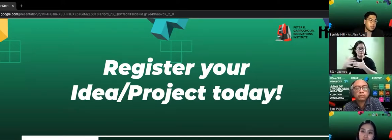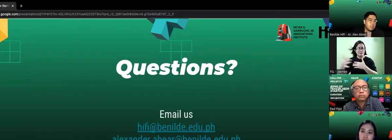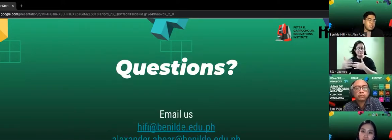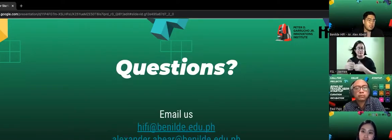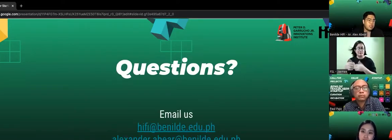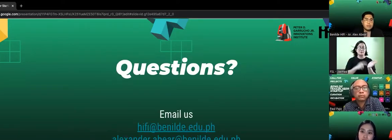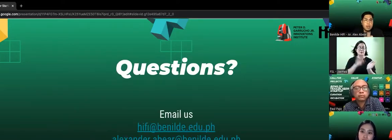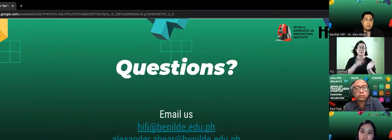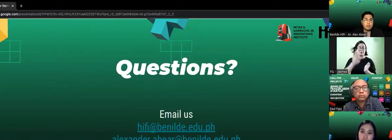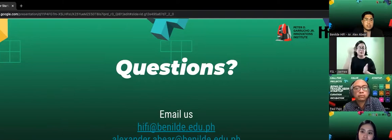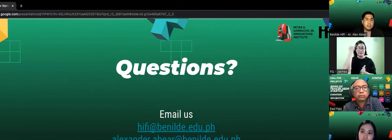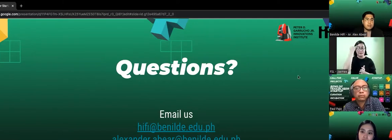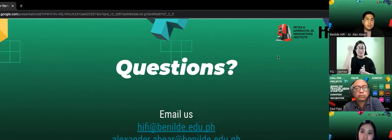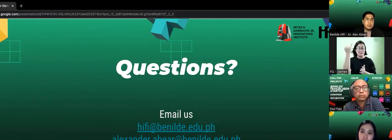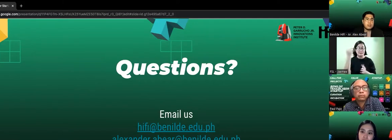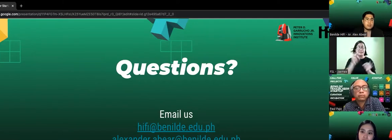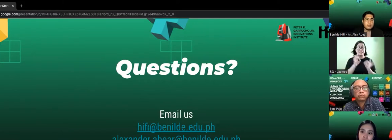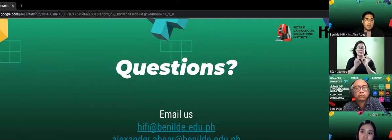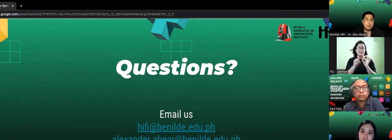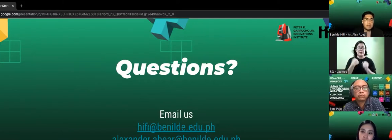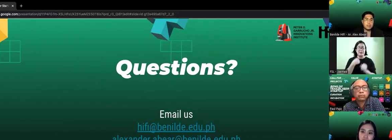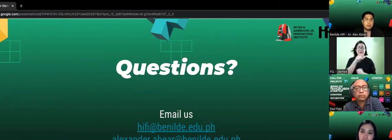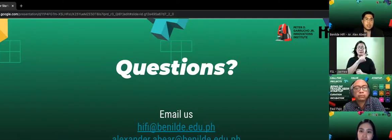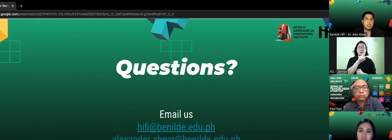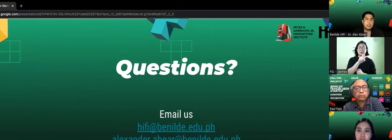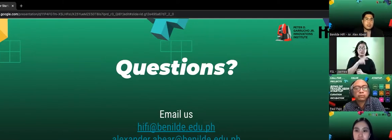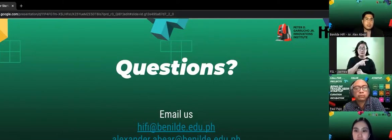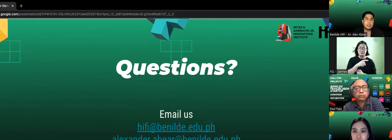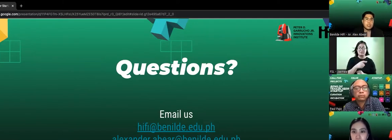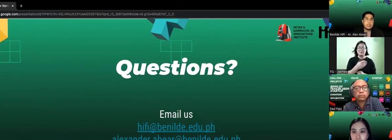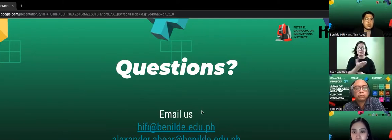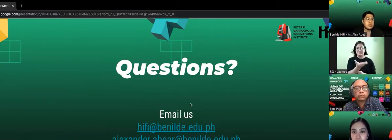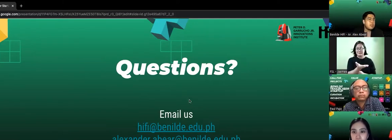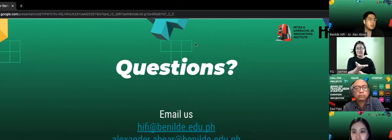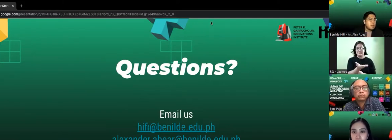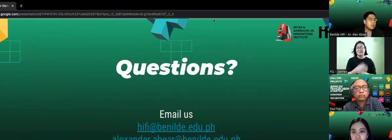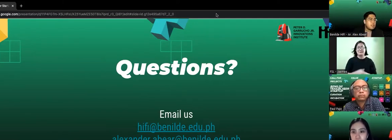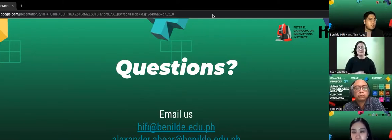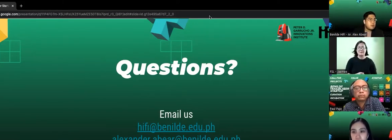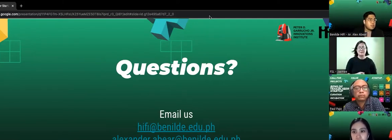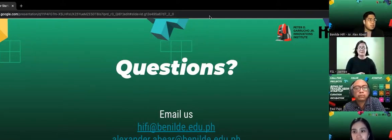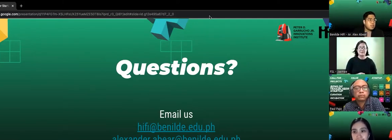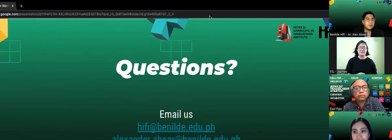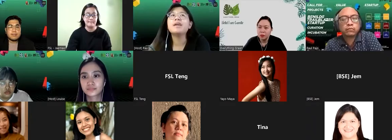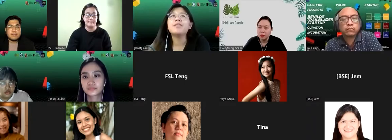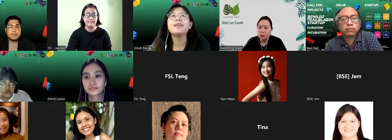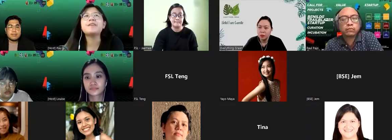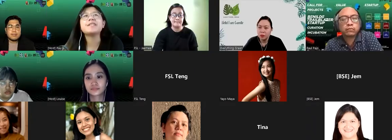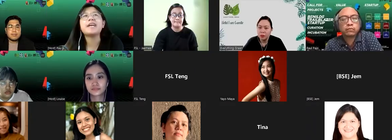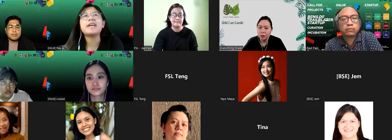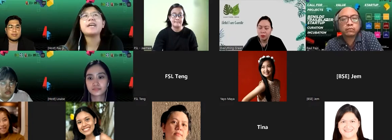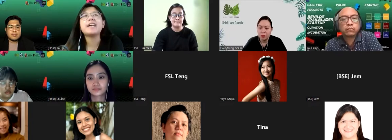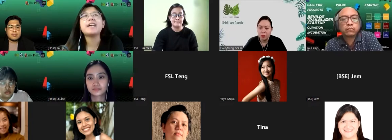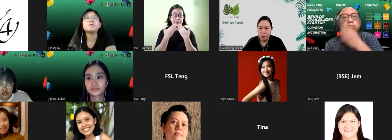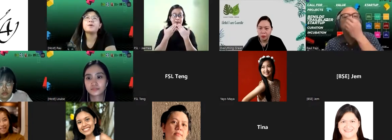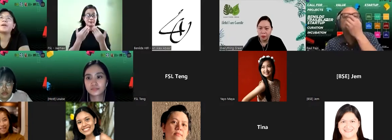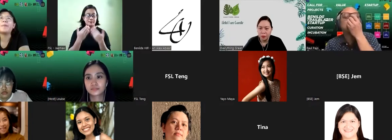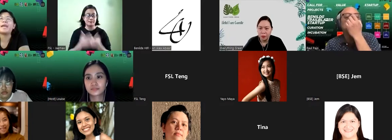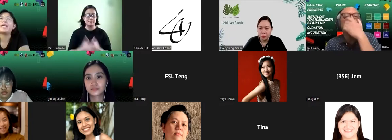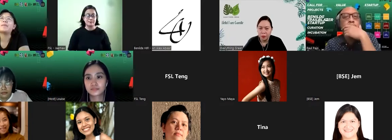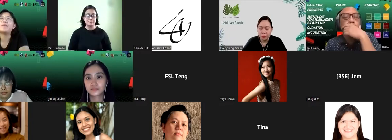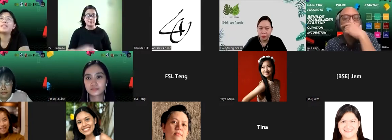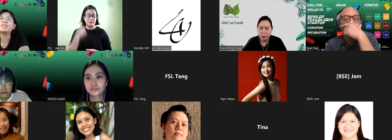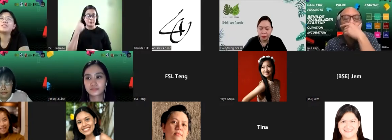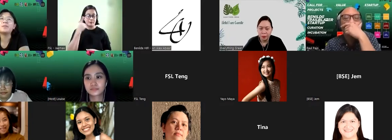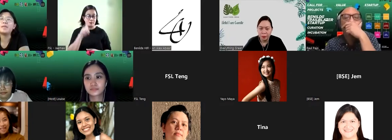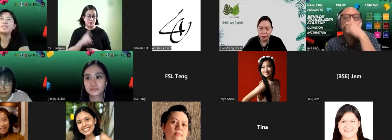your ideas. If you have questions, please feel free to get in touch with us. That's all. Thank you. Thank you, Sir Alec, for